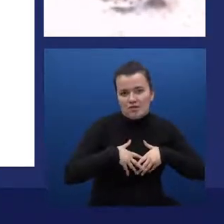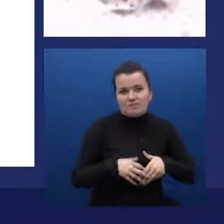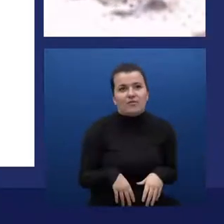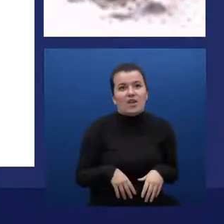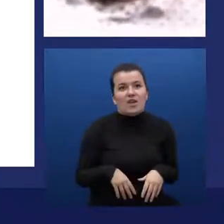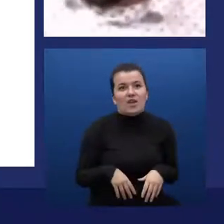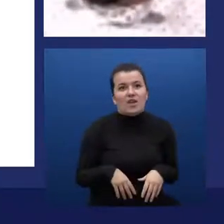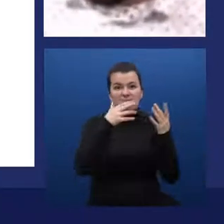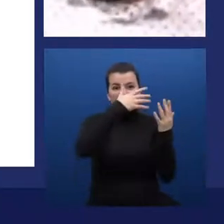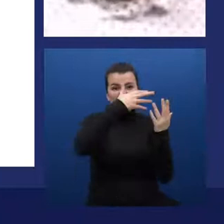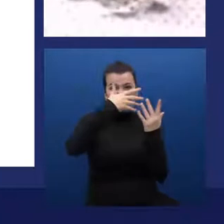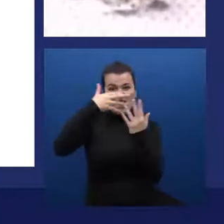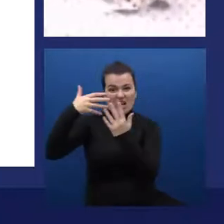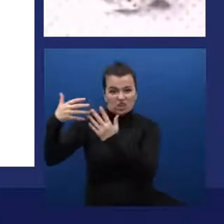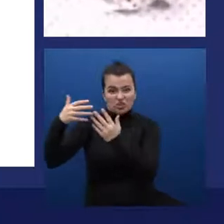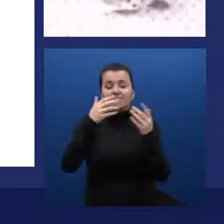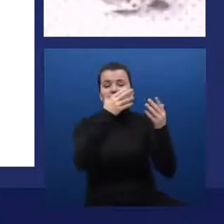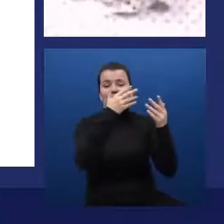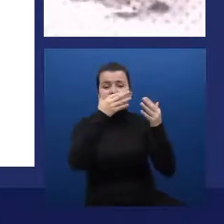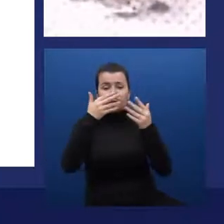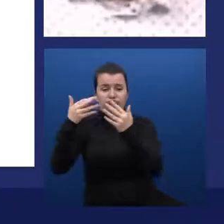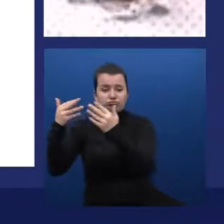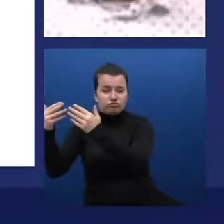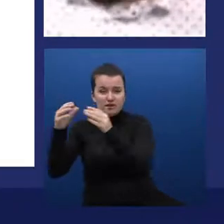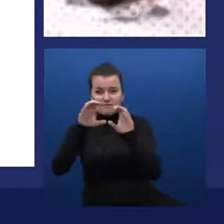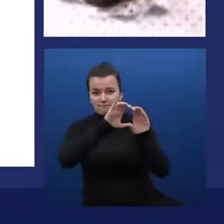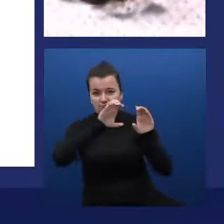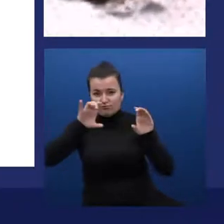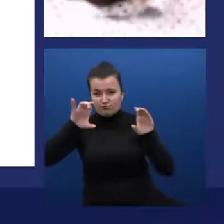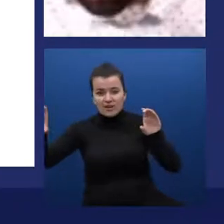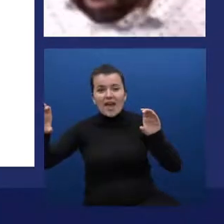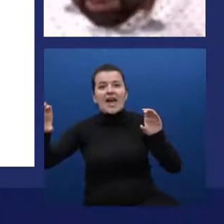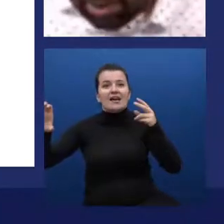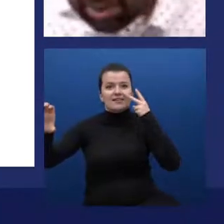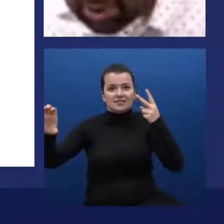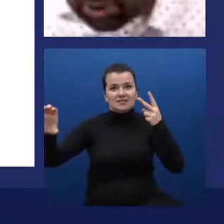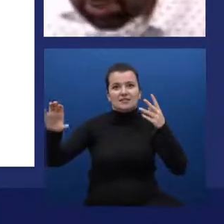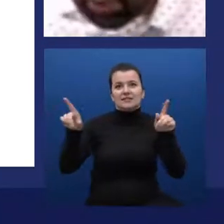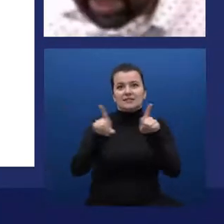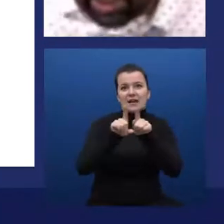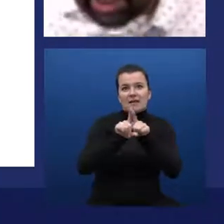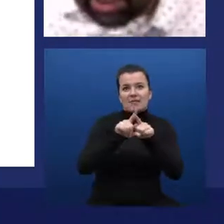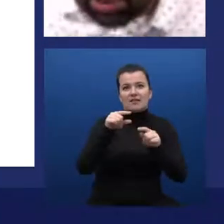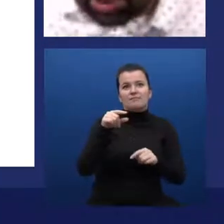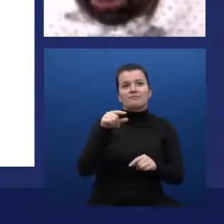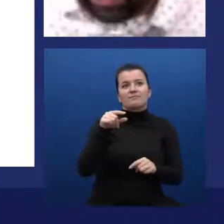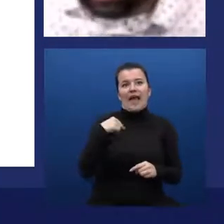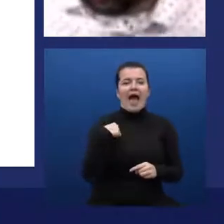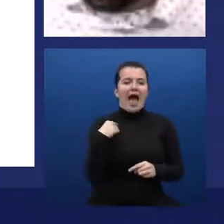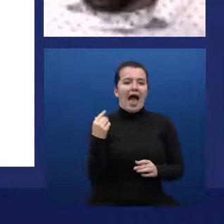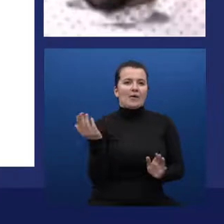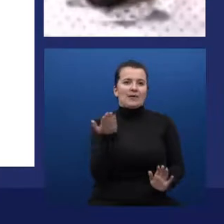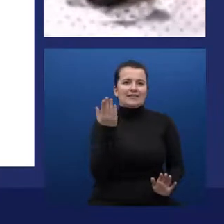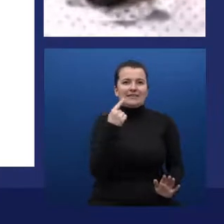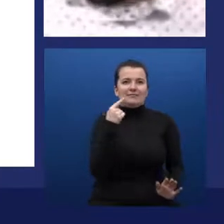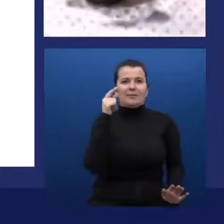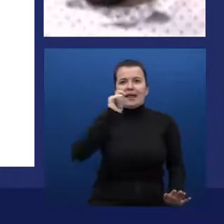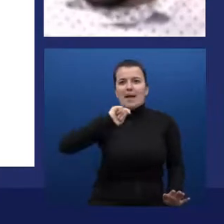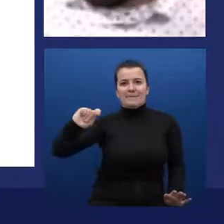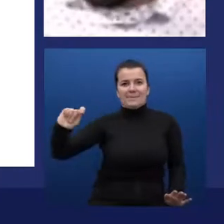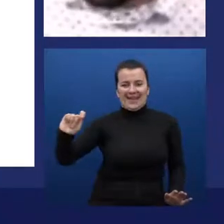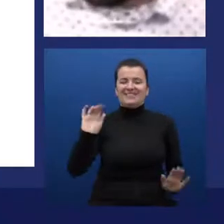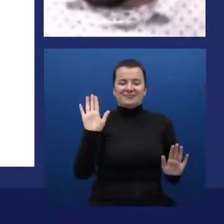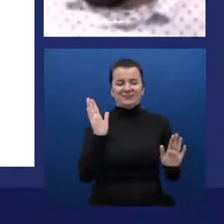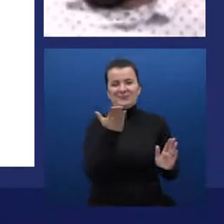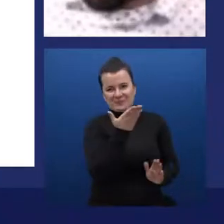of a cost or a loss function. This tells us how bad we are at it. So again, I'm going to be super fancy and use the pen here. This